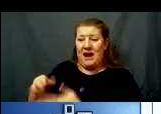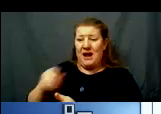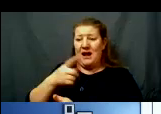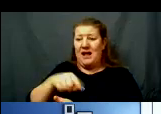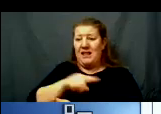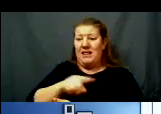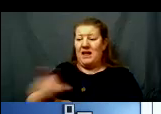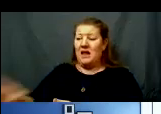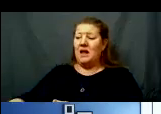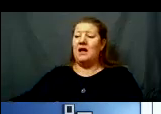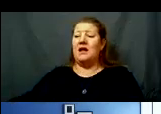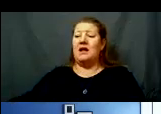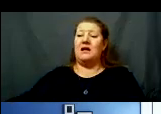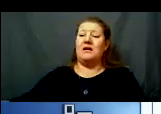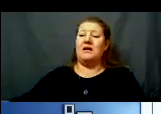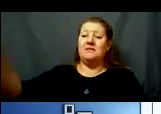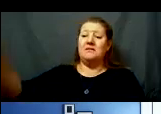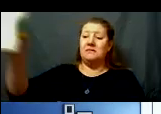drink of filtered water